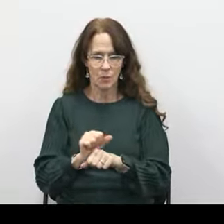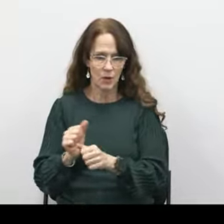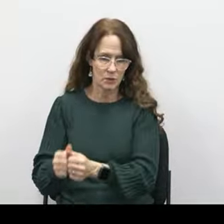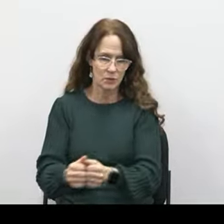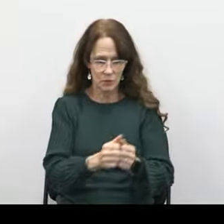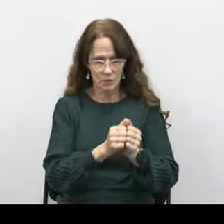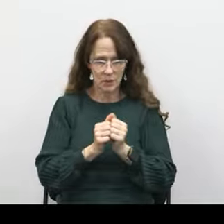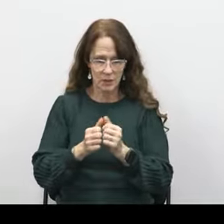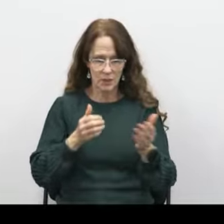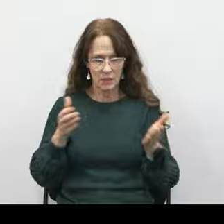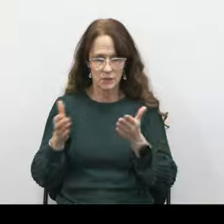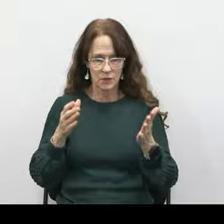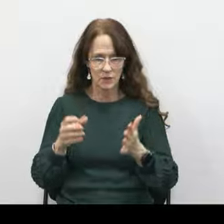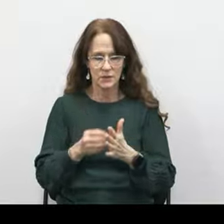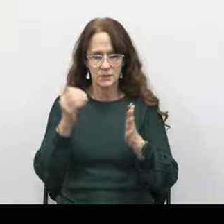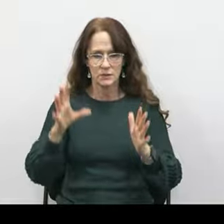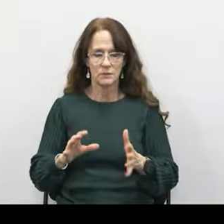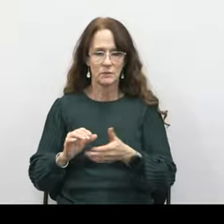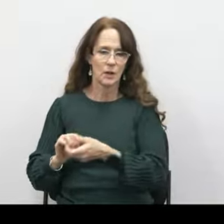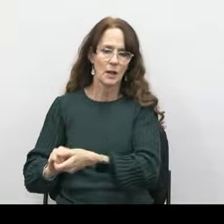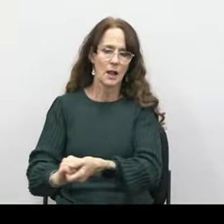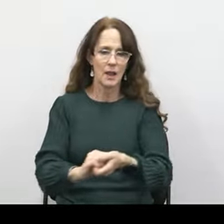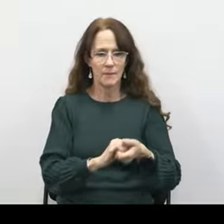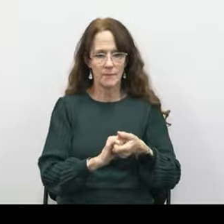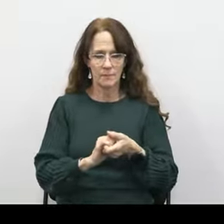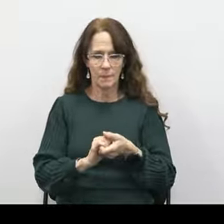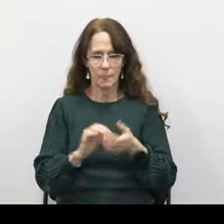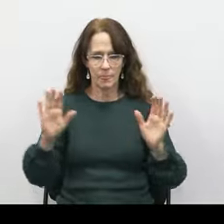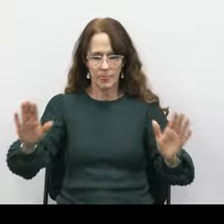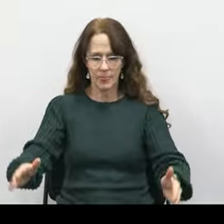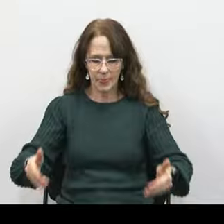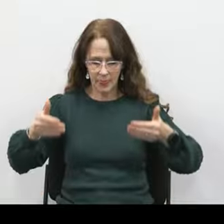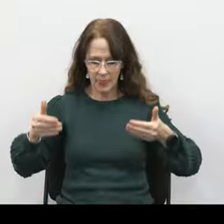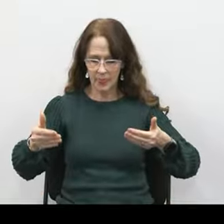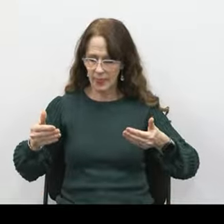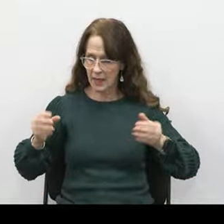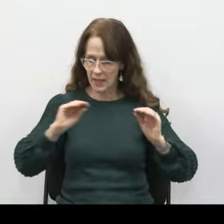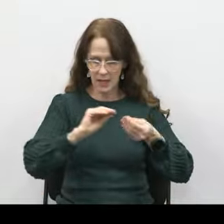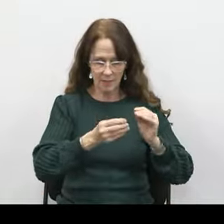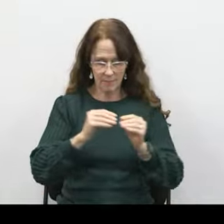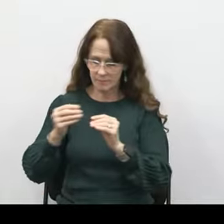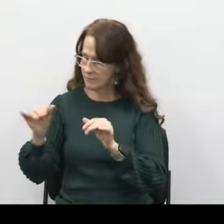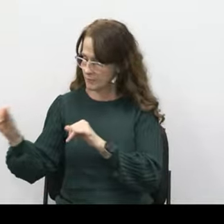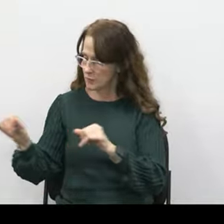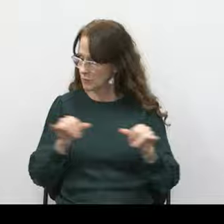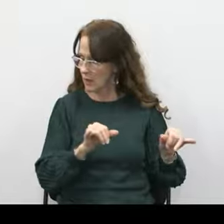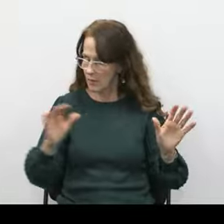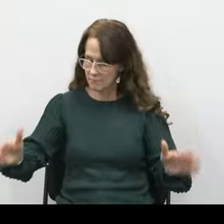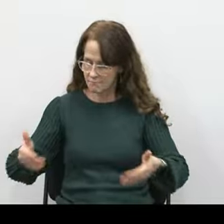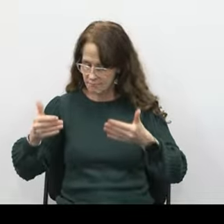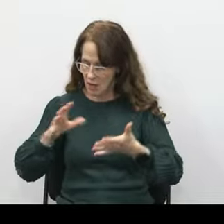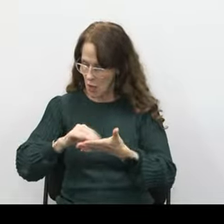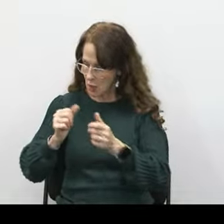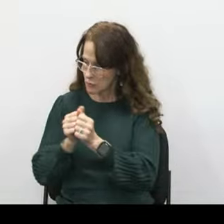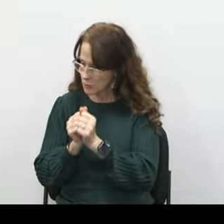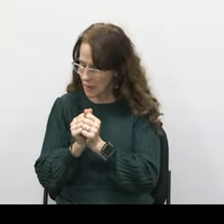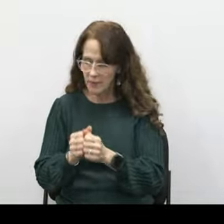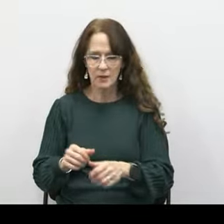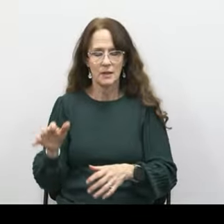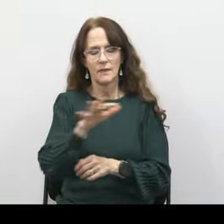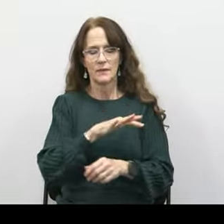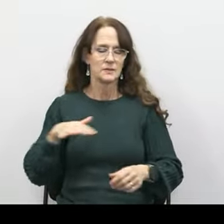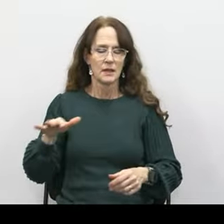of students, to collaborate, to look at their data together, to learn from each other. And in the field of education, we think of